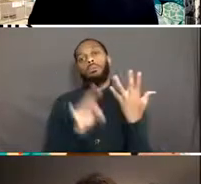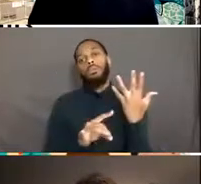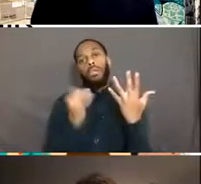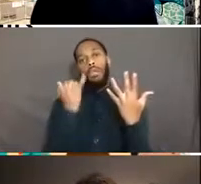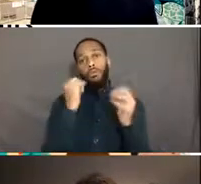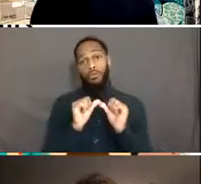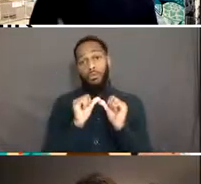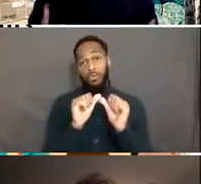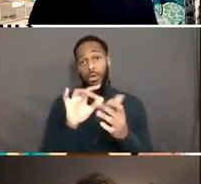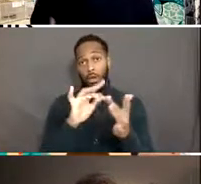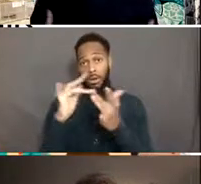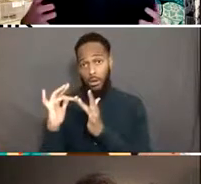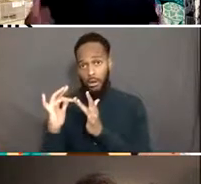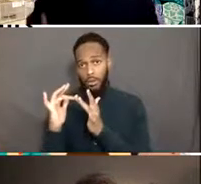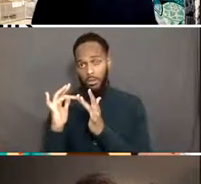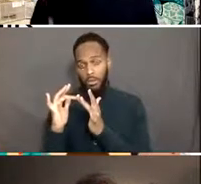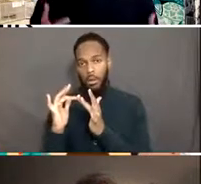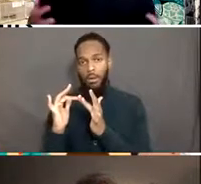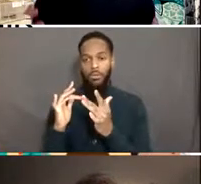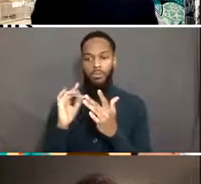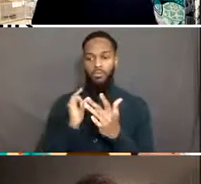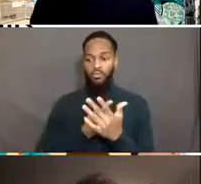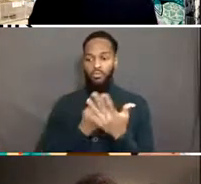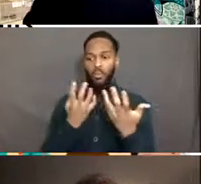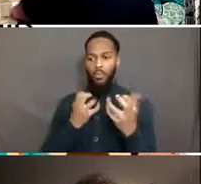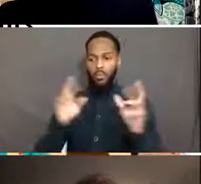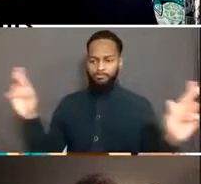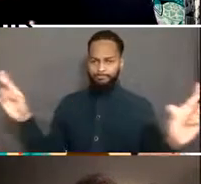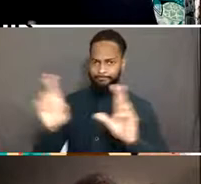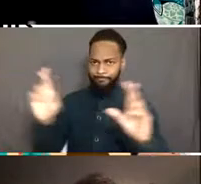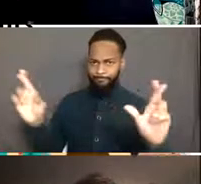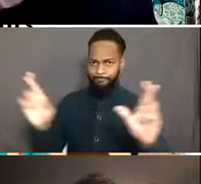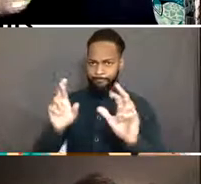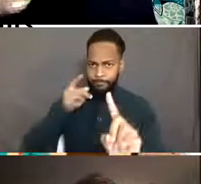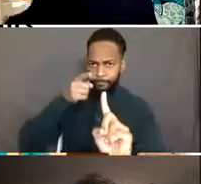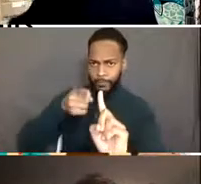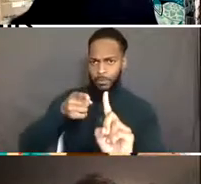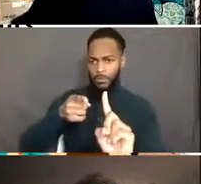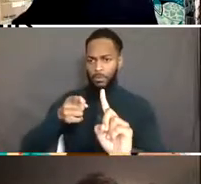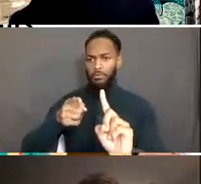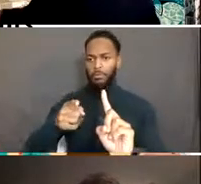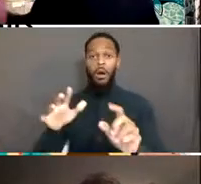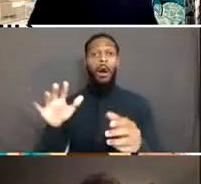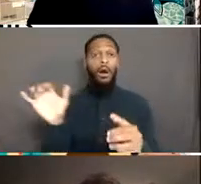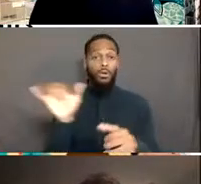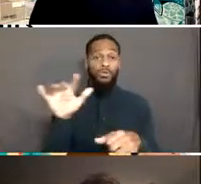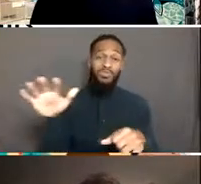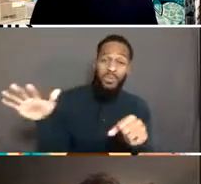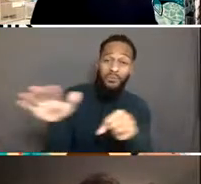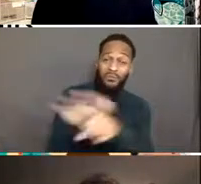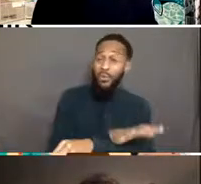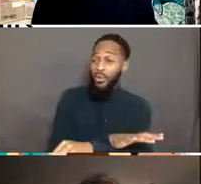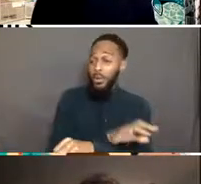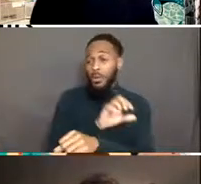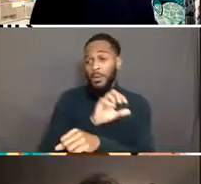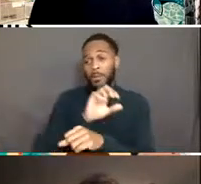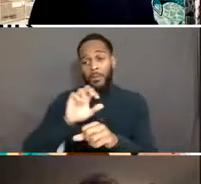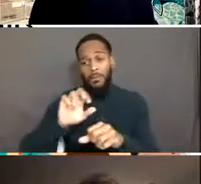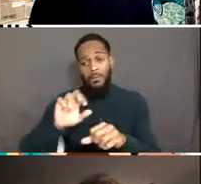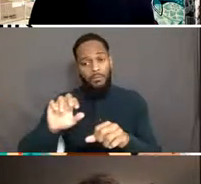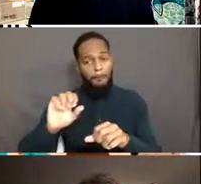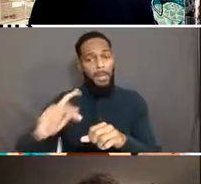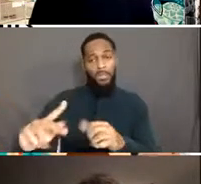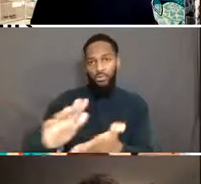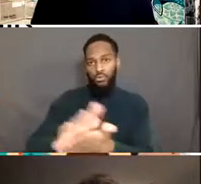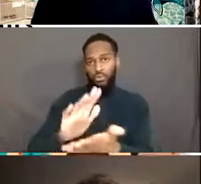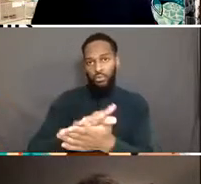our job is to be as ready as we can possibly be for that full reopening of schools whenever we're able to do so. So I